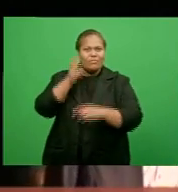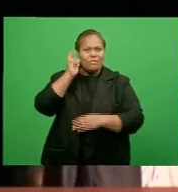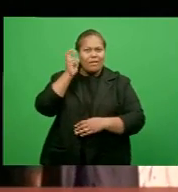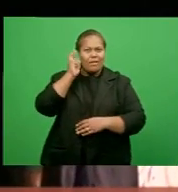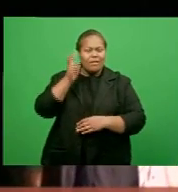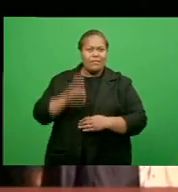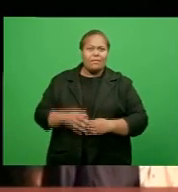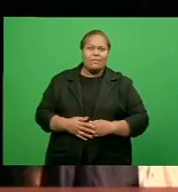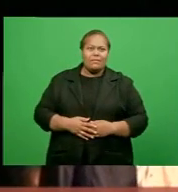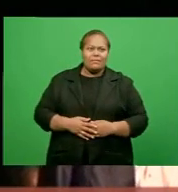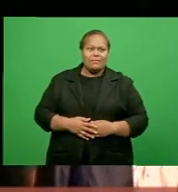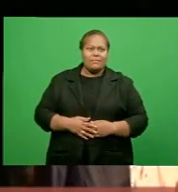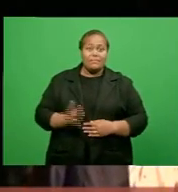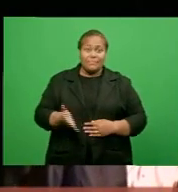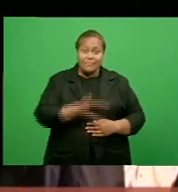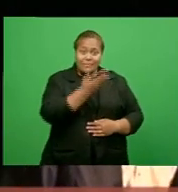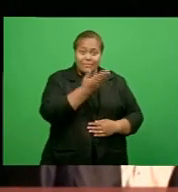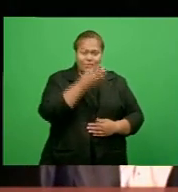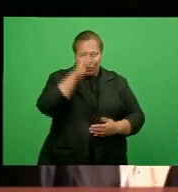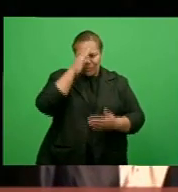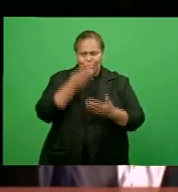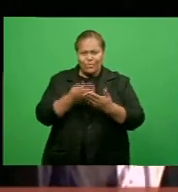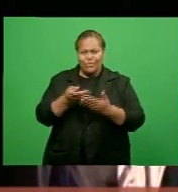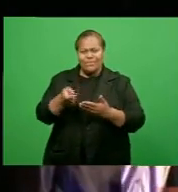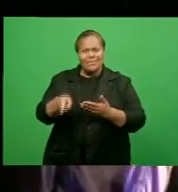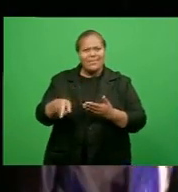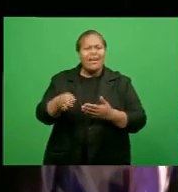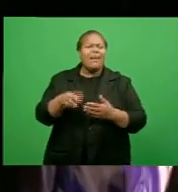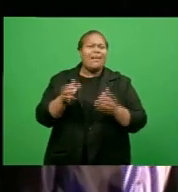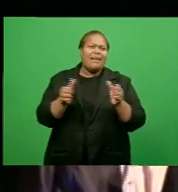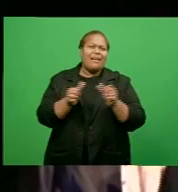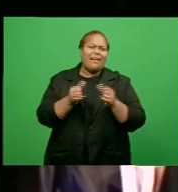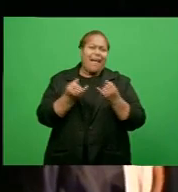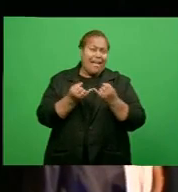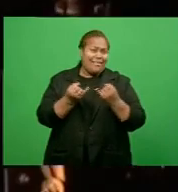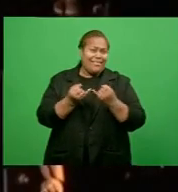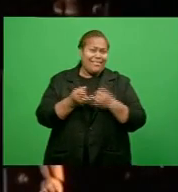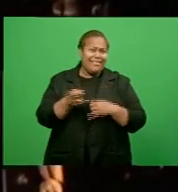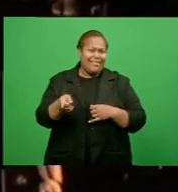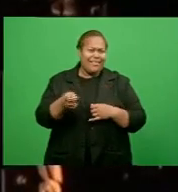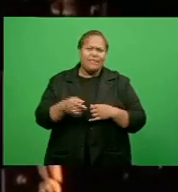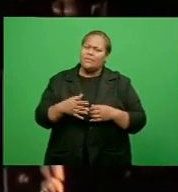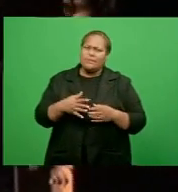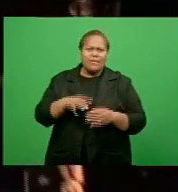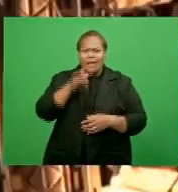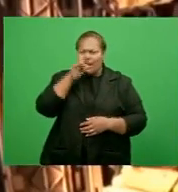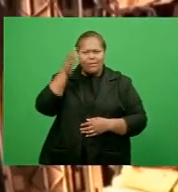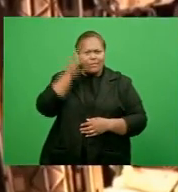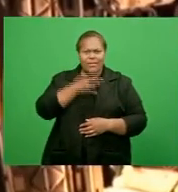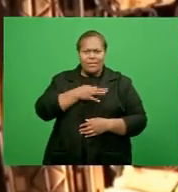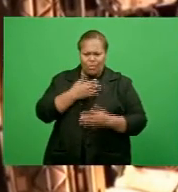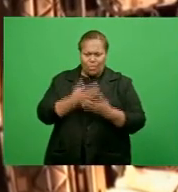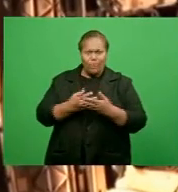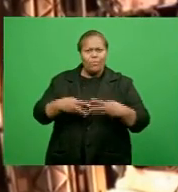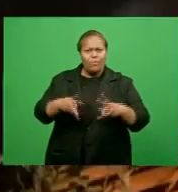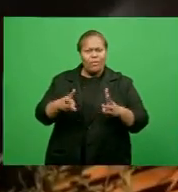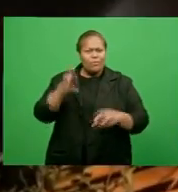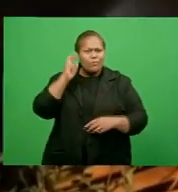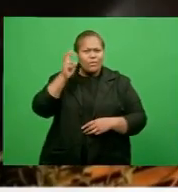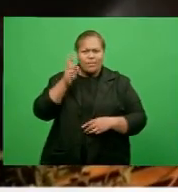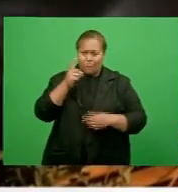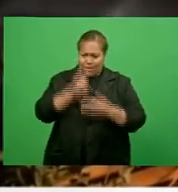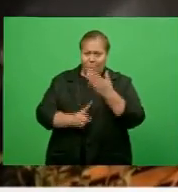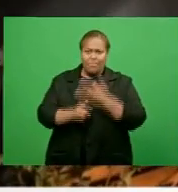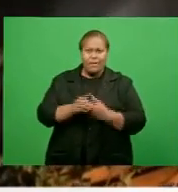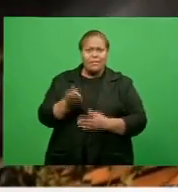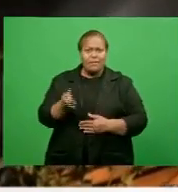I'm the student's uncle. This is unbelievable. They were on their way for training when this happened.